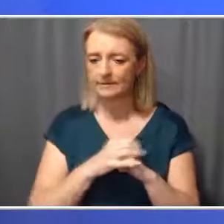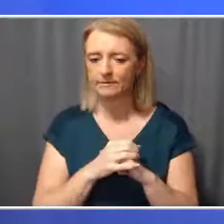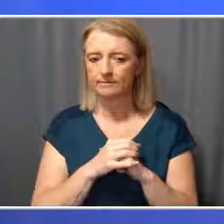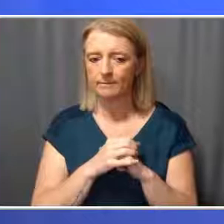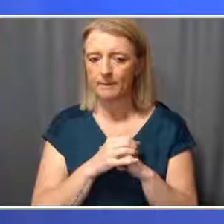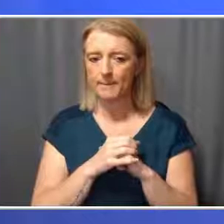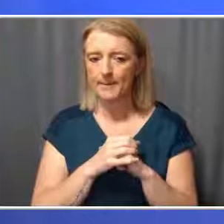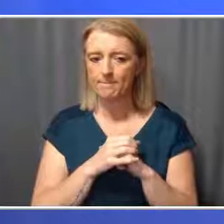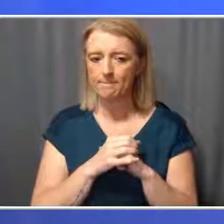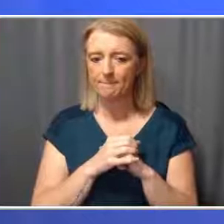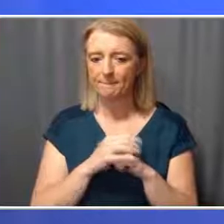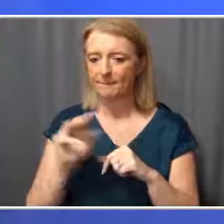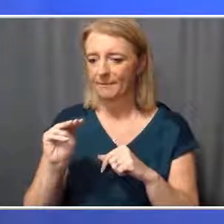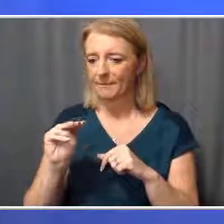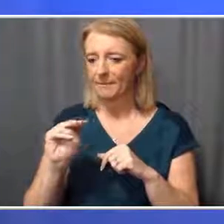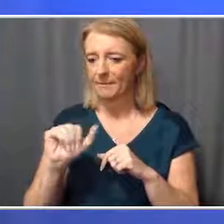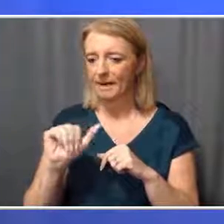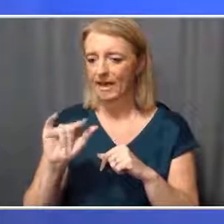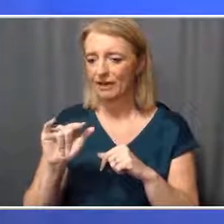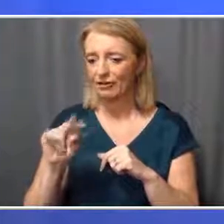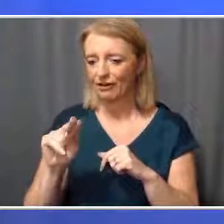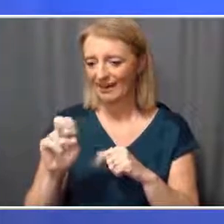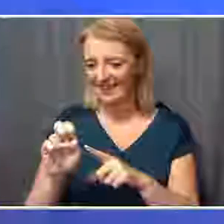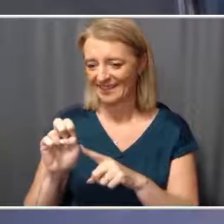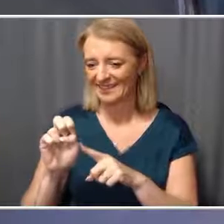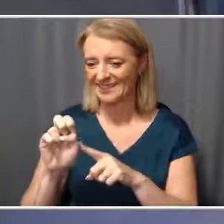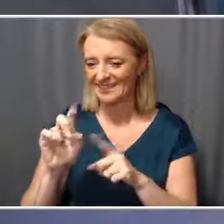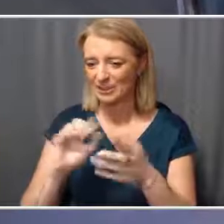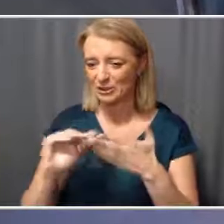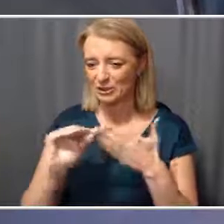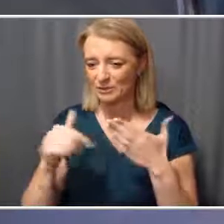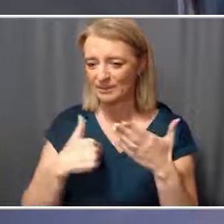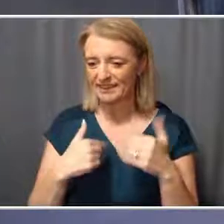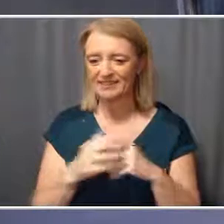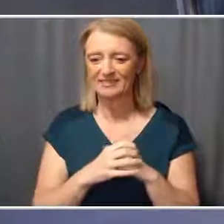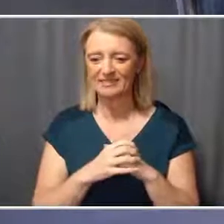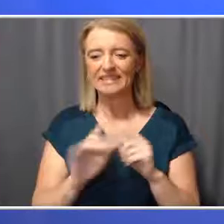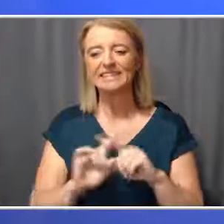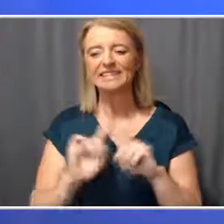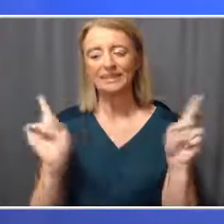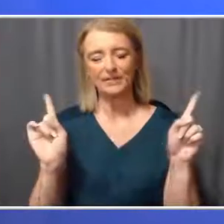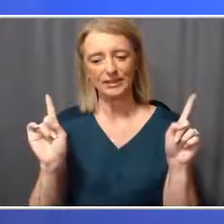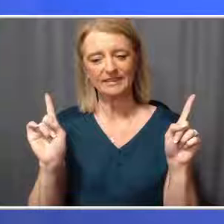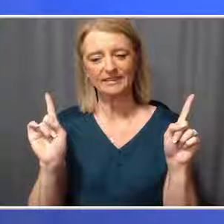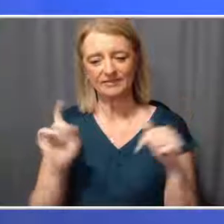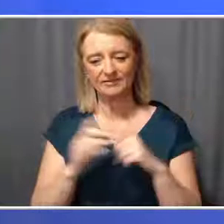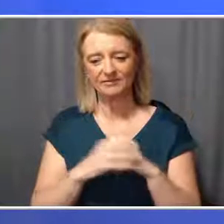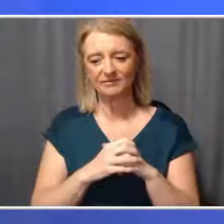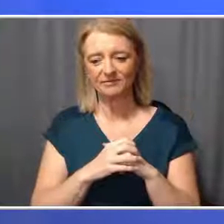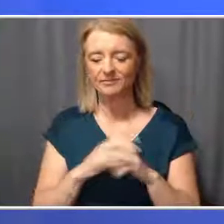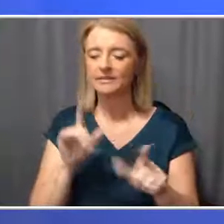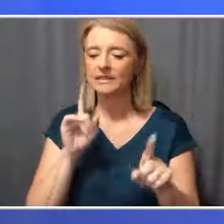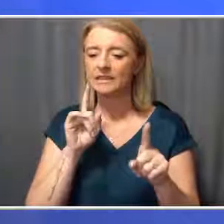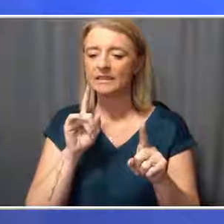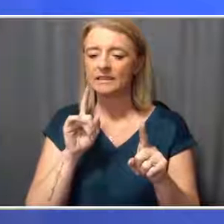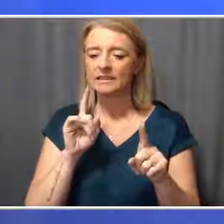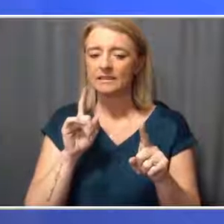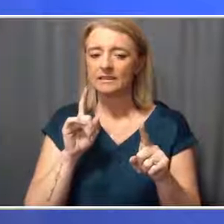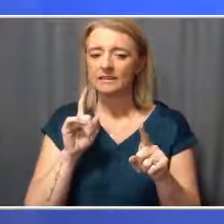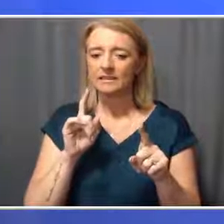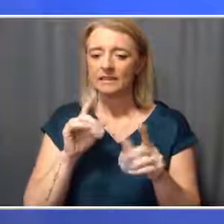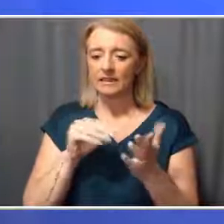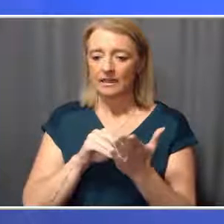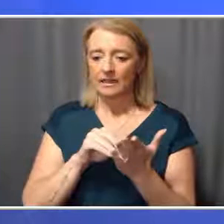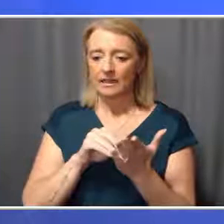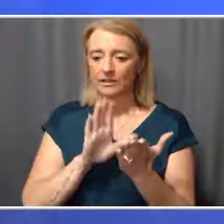my eyes. I do get Botox for migraines now, and one of the great benefits is that it got rid of this furrow that I had